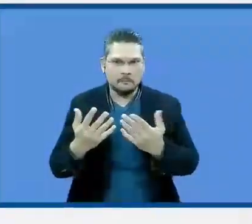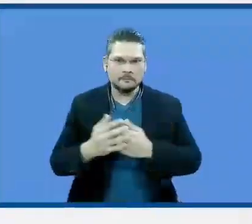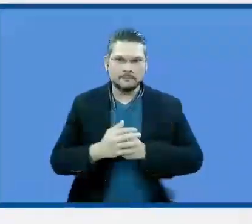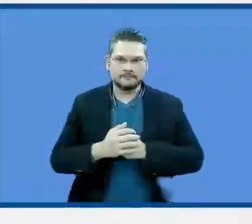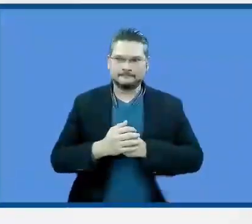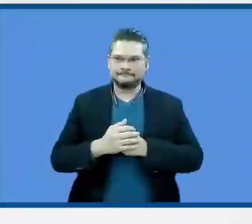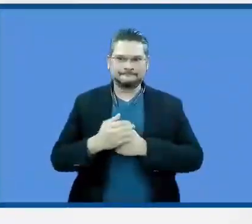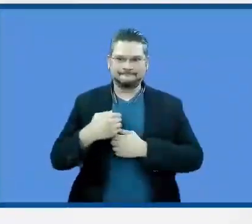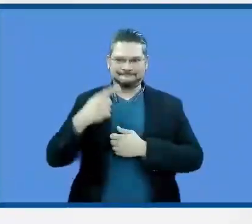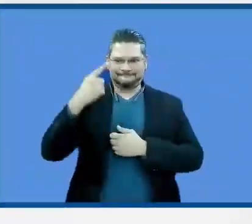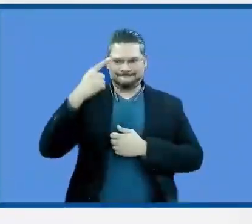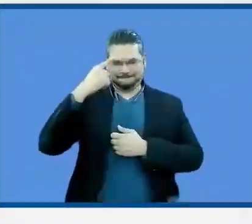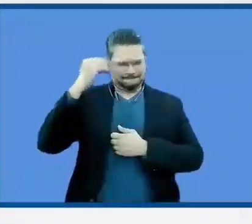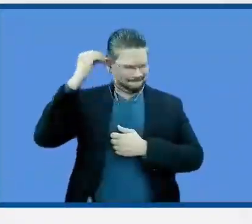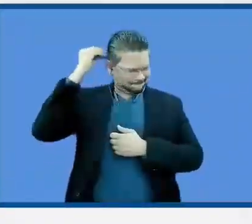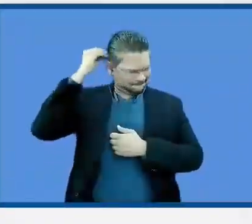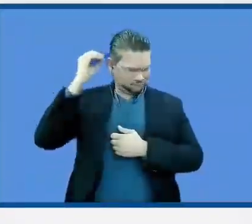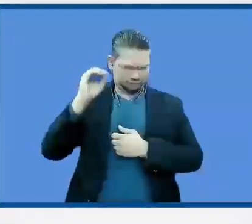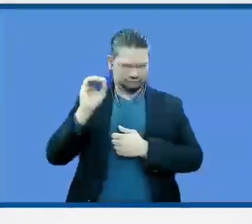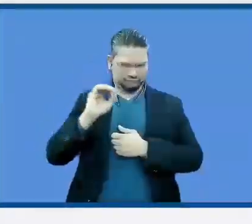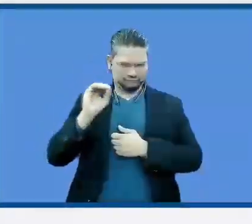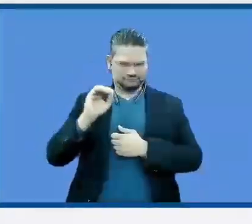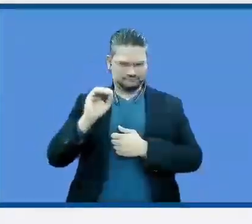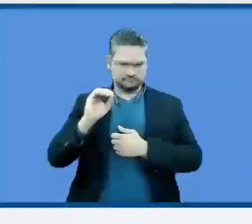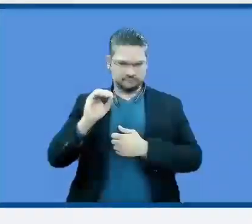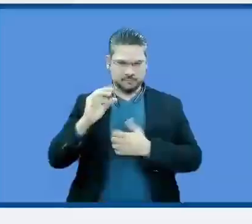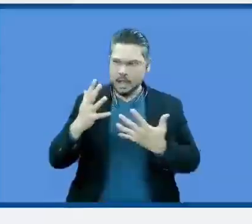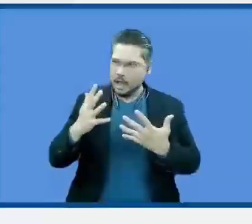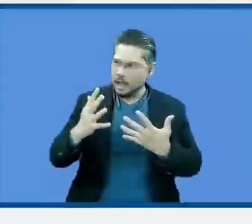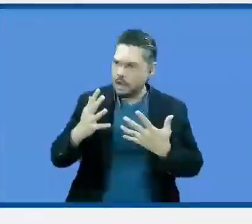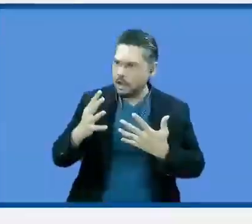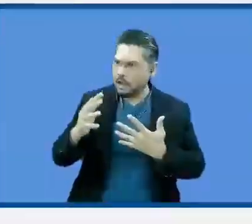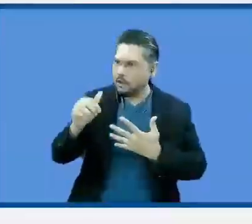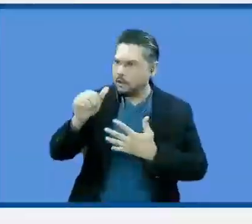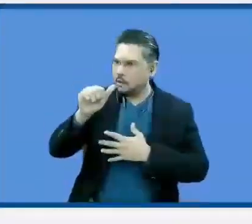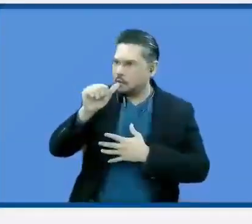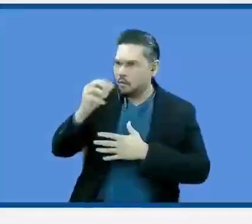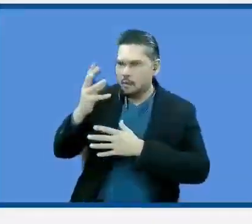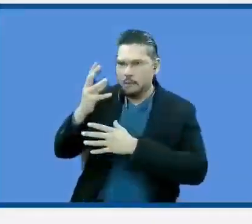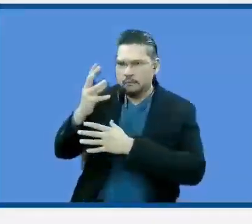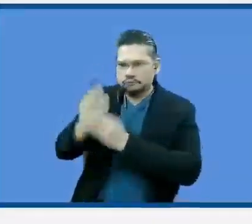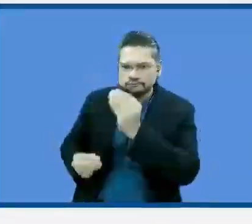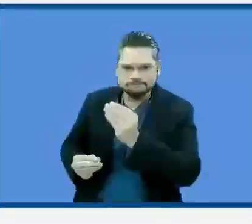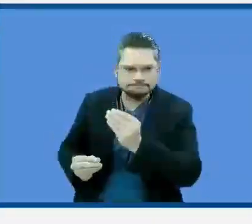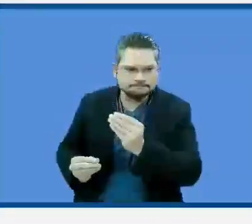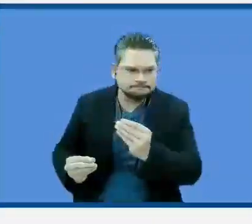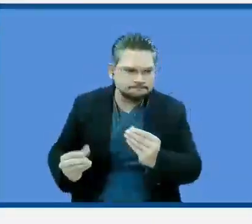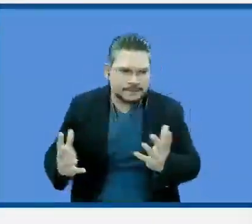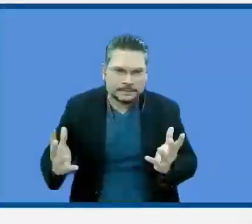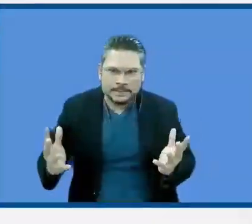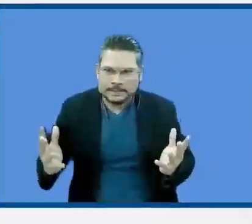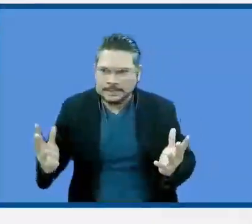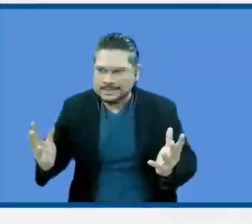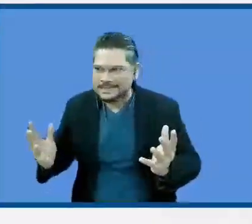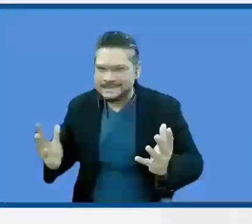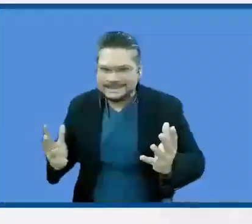until we want, where did the water go? And that's when we start to think about managing our resources when it's a